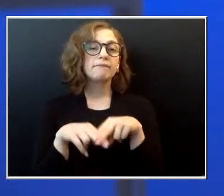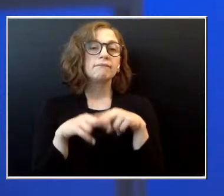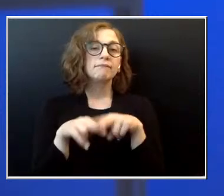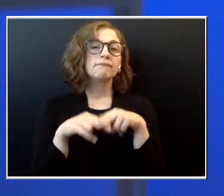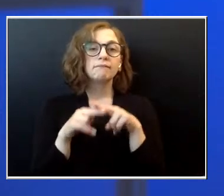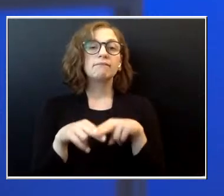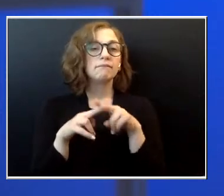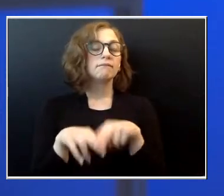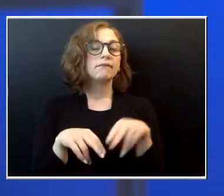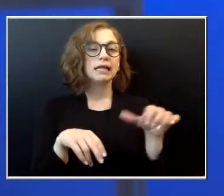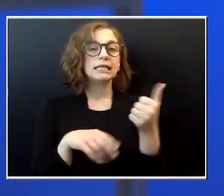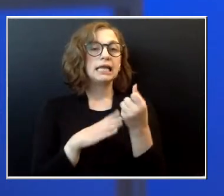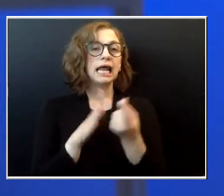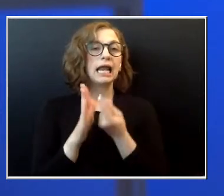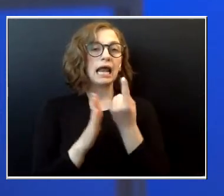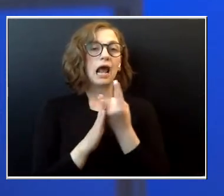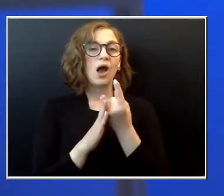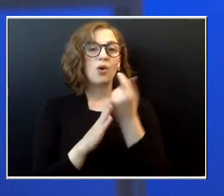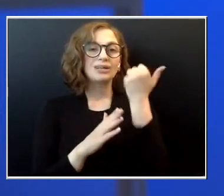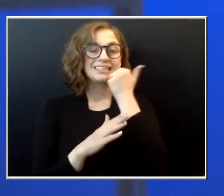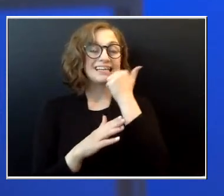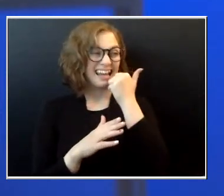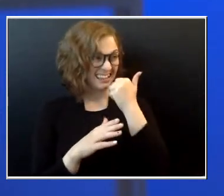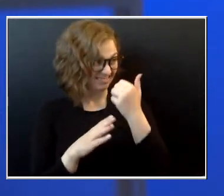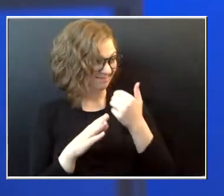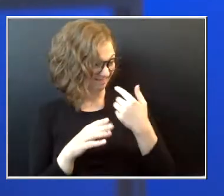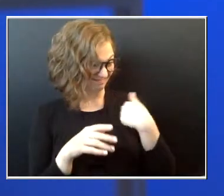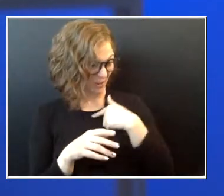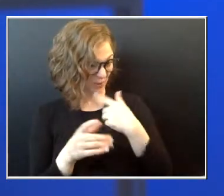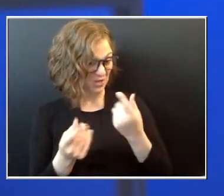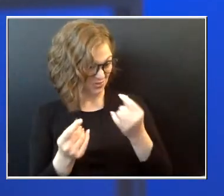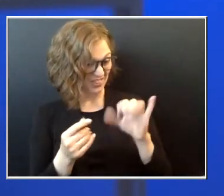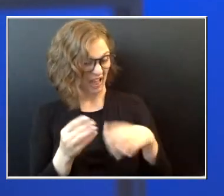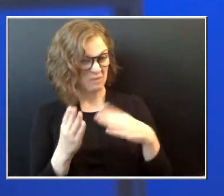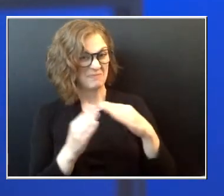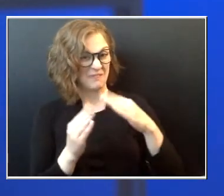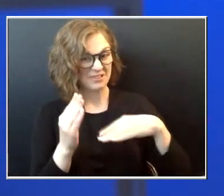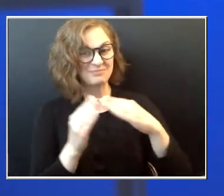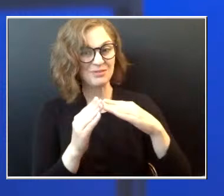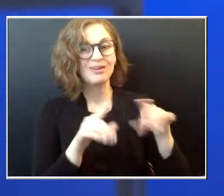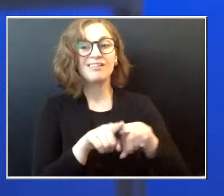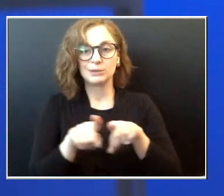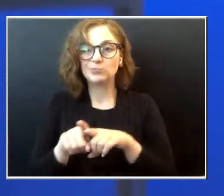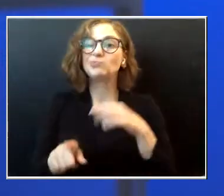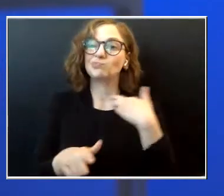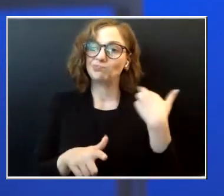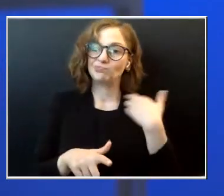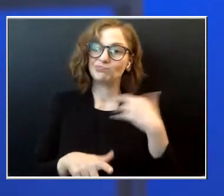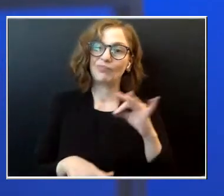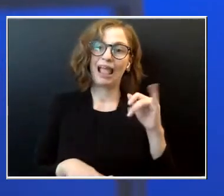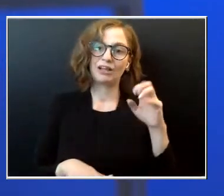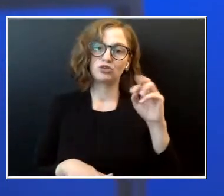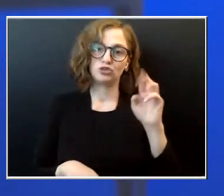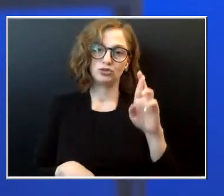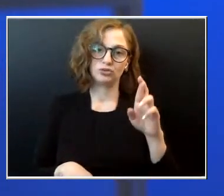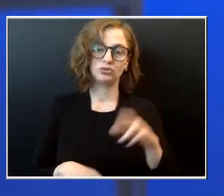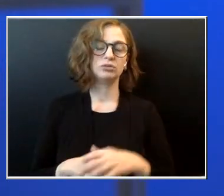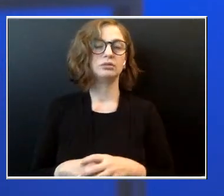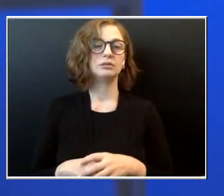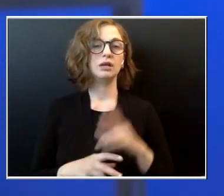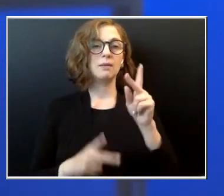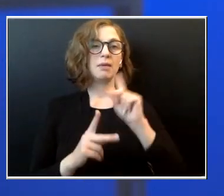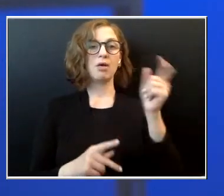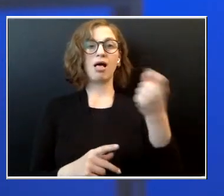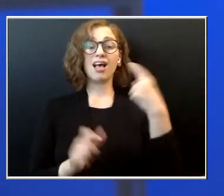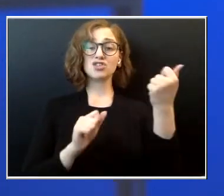which increasingly we all do, is also a risk factor. People ask us all the time, well, how much exercise do I